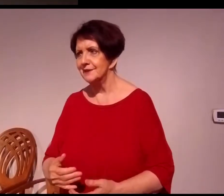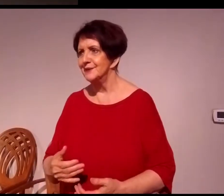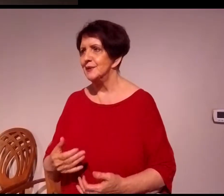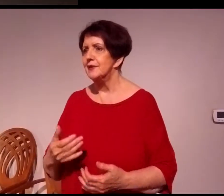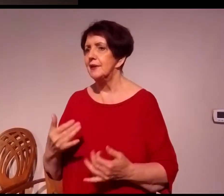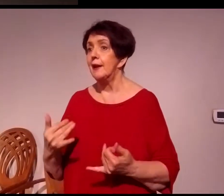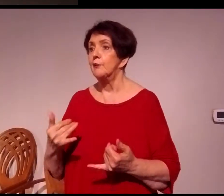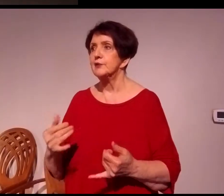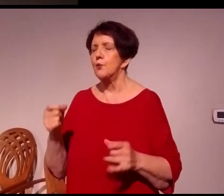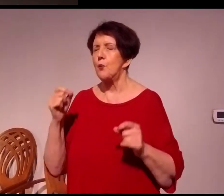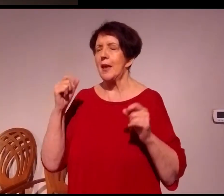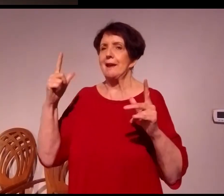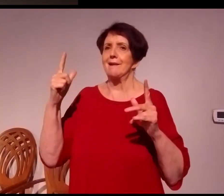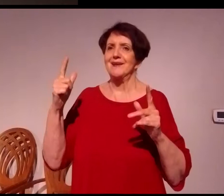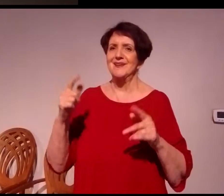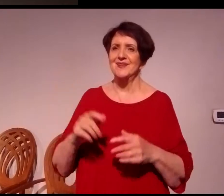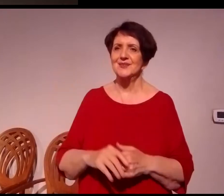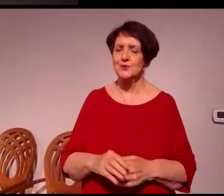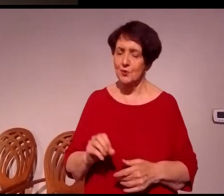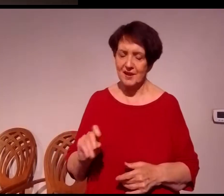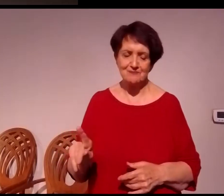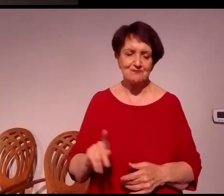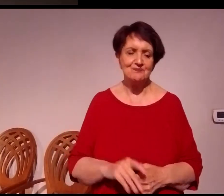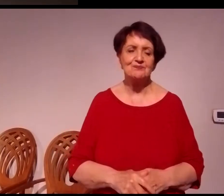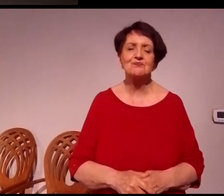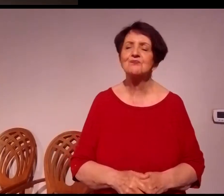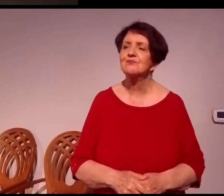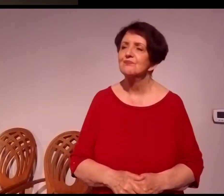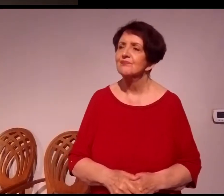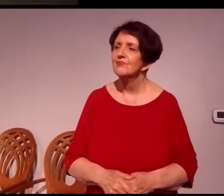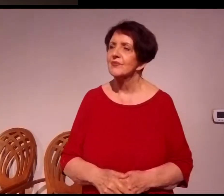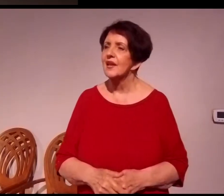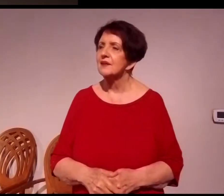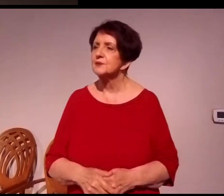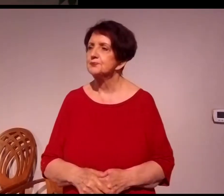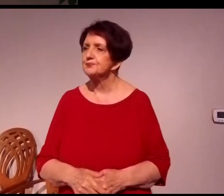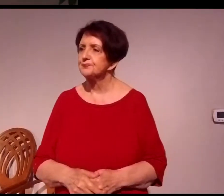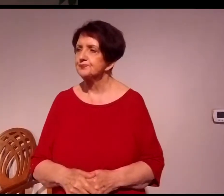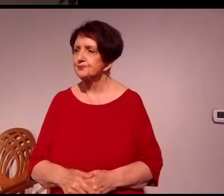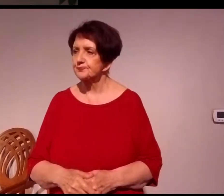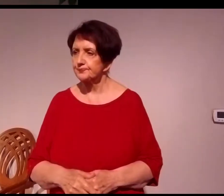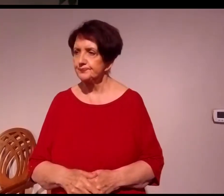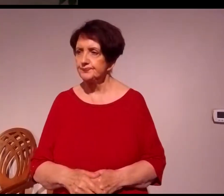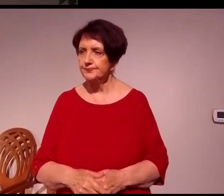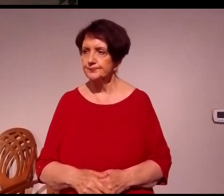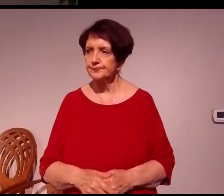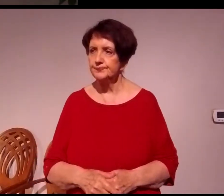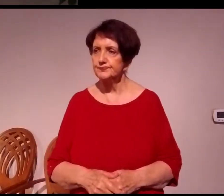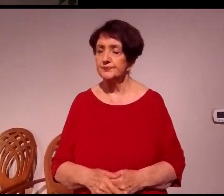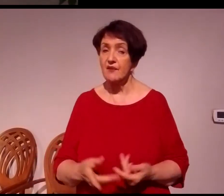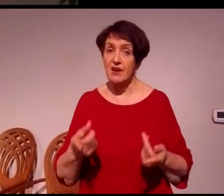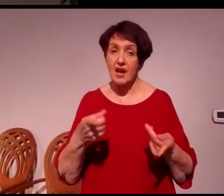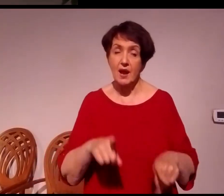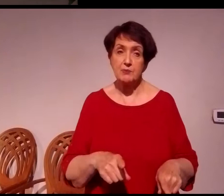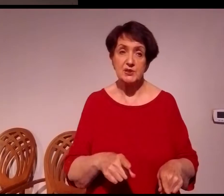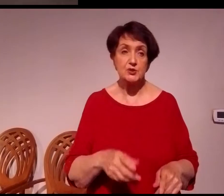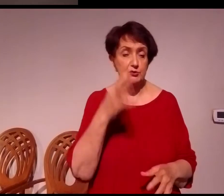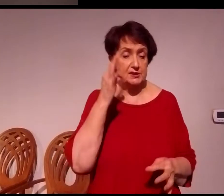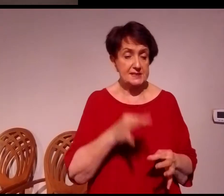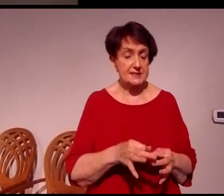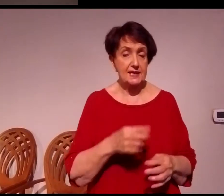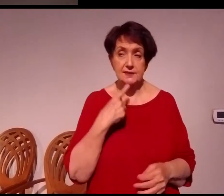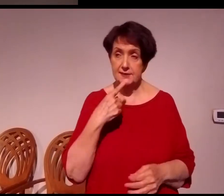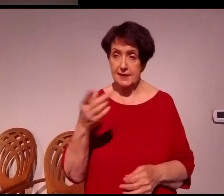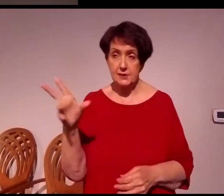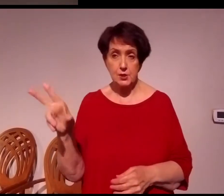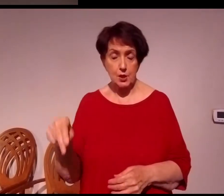It's okay. It's all right. It's all right. So when we decide to say no and we